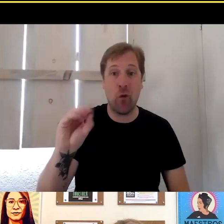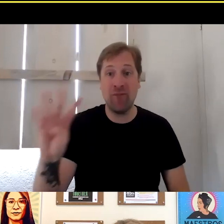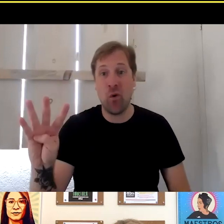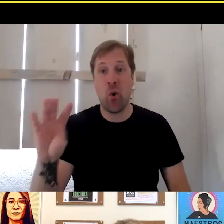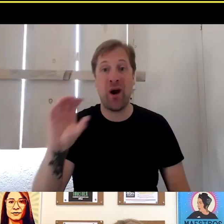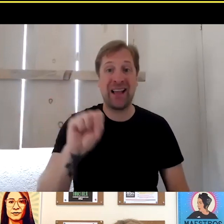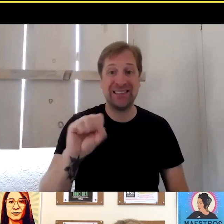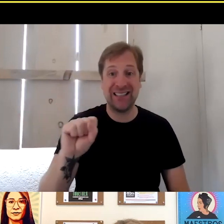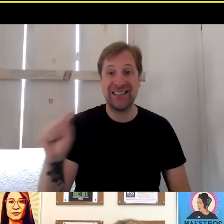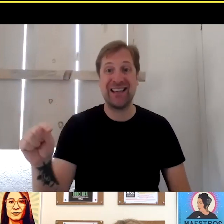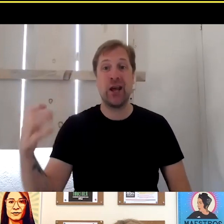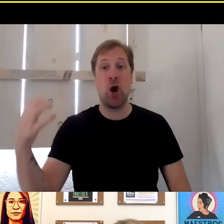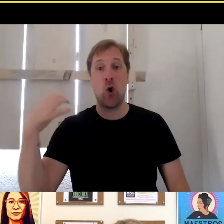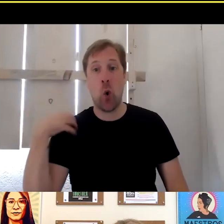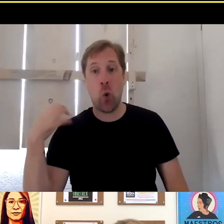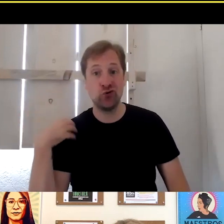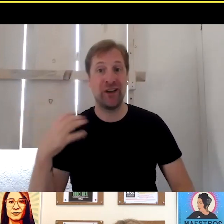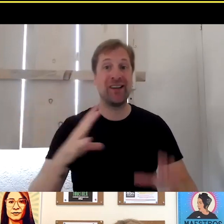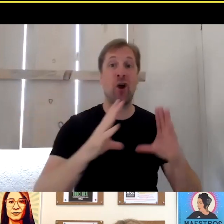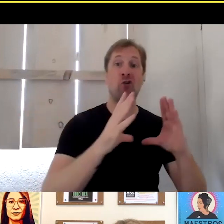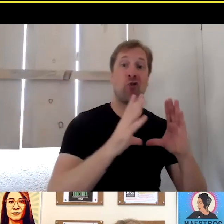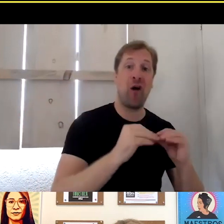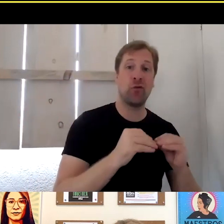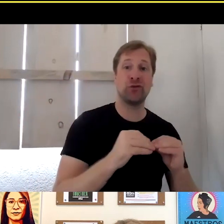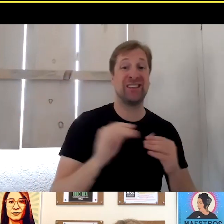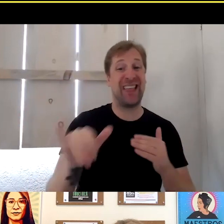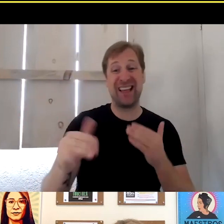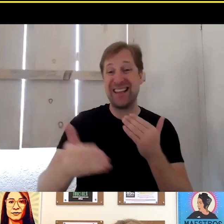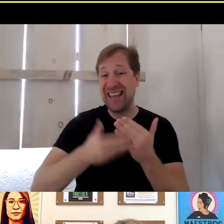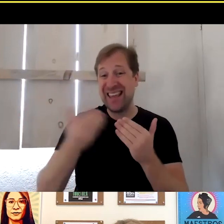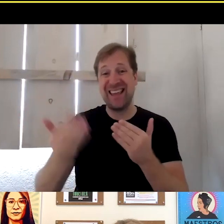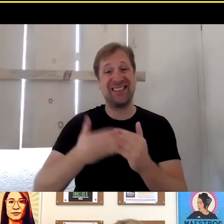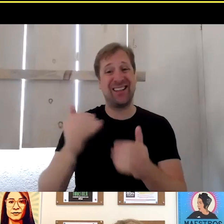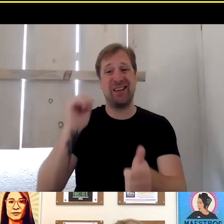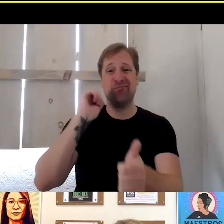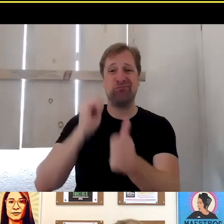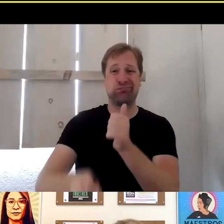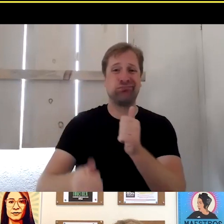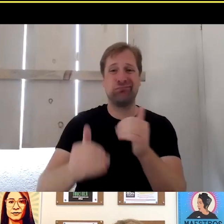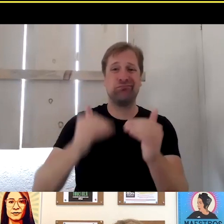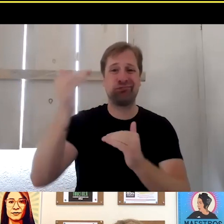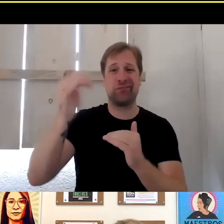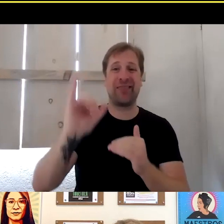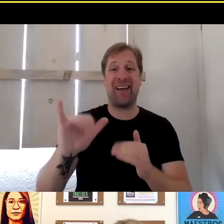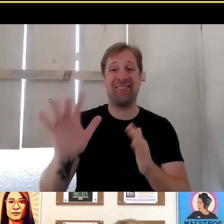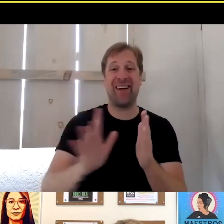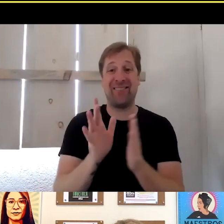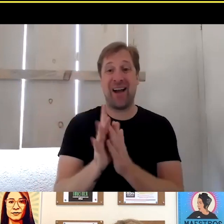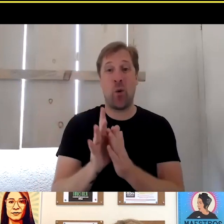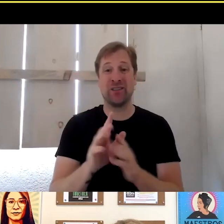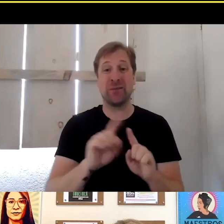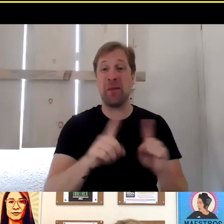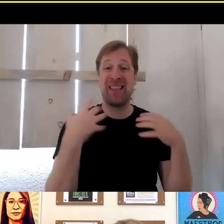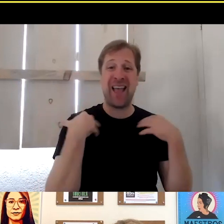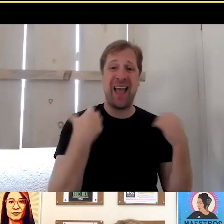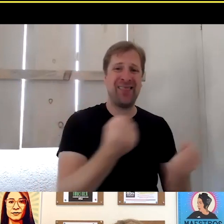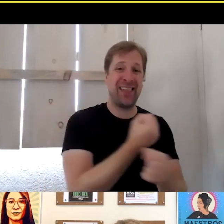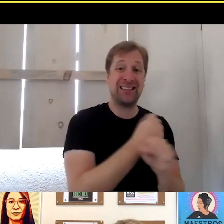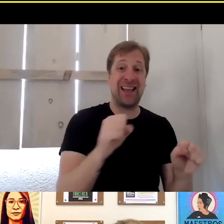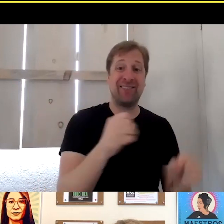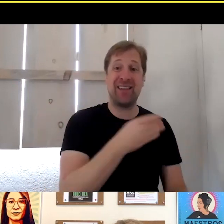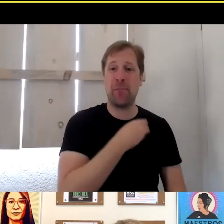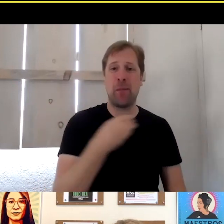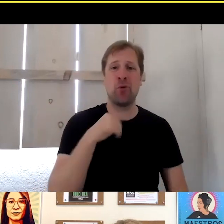SSTs, coaching, conferences could easily exceed that time. The health and safety of our members has been a